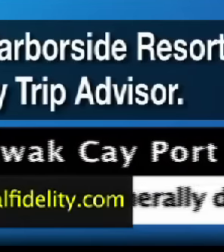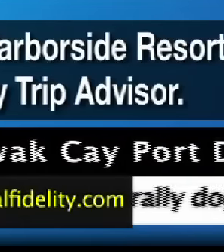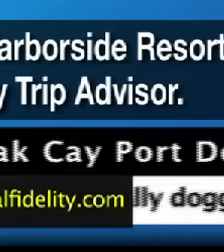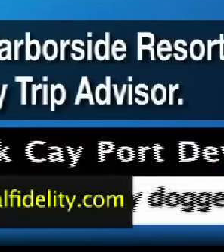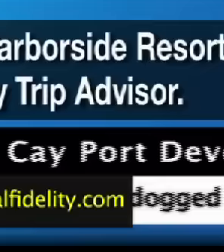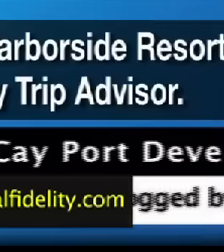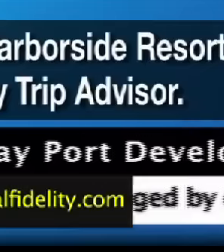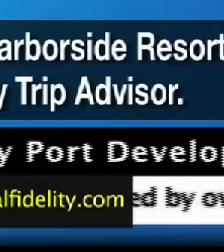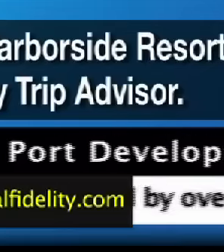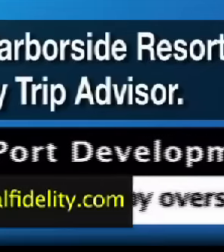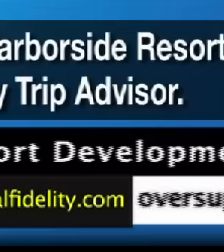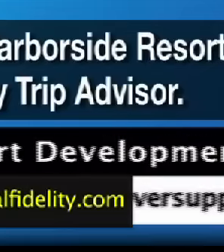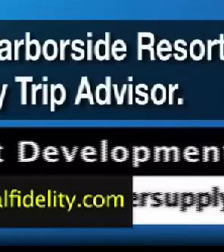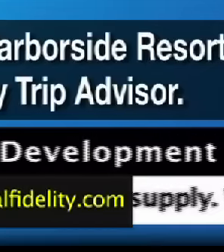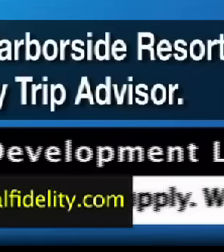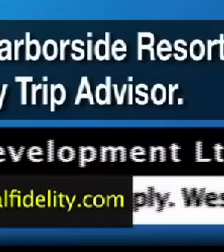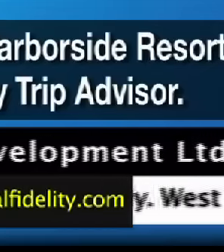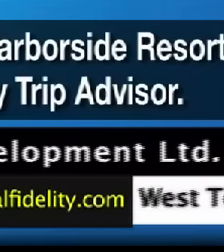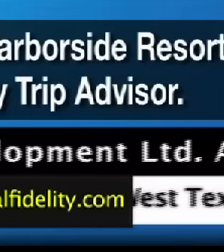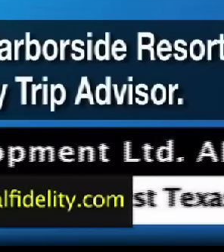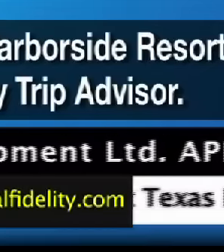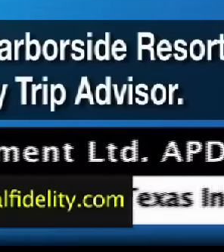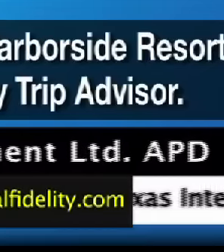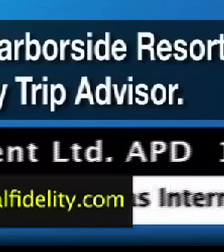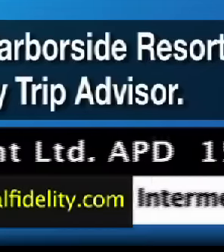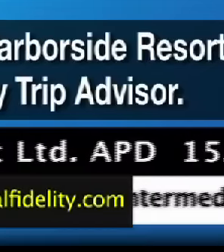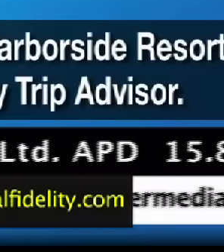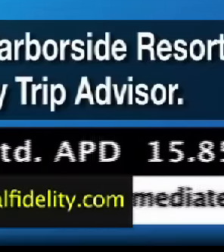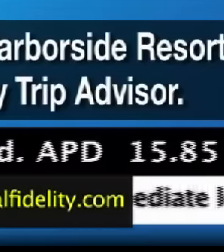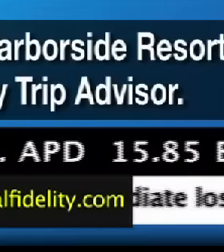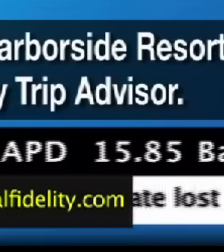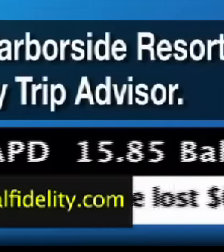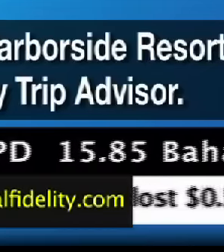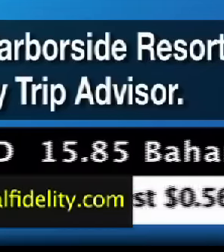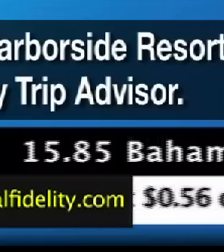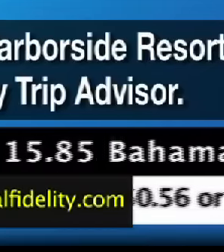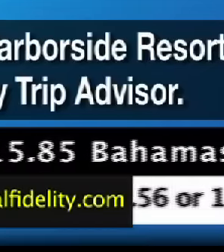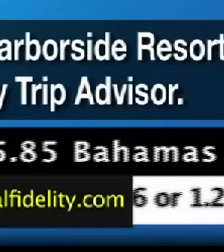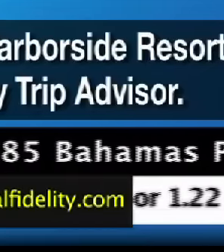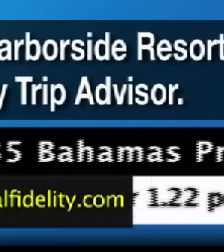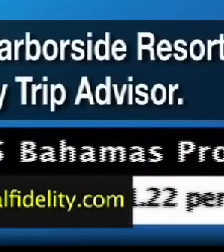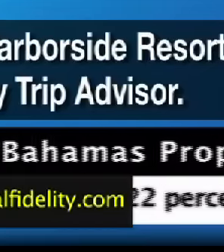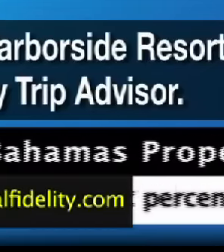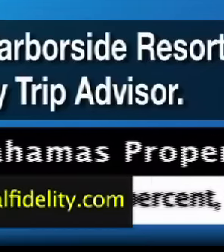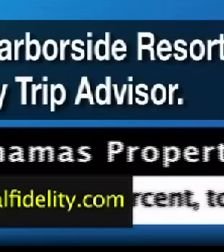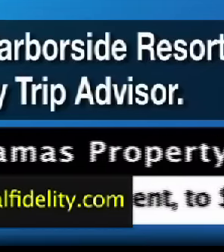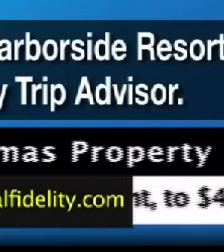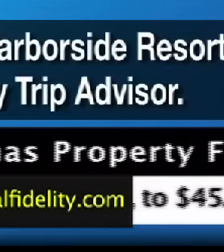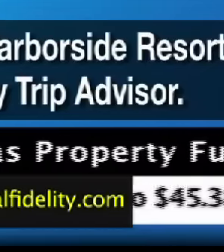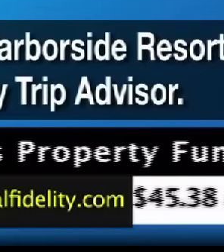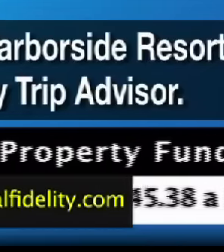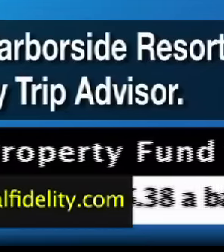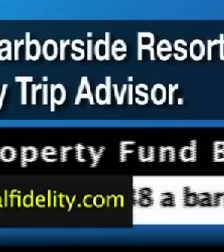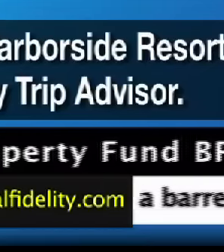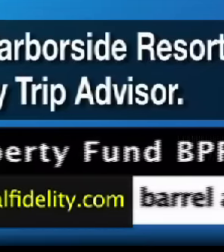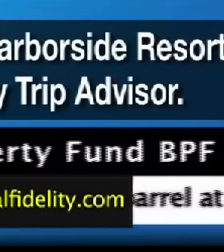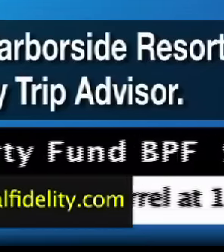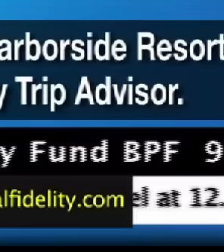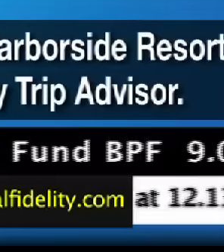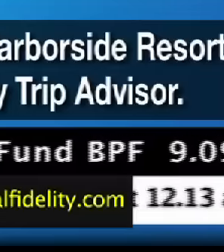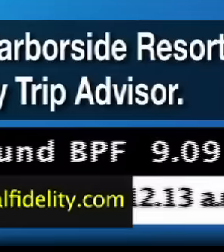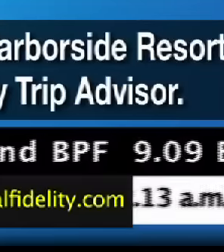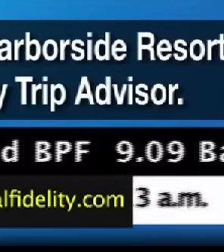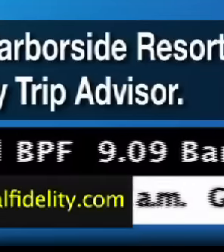employees for the accomplishment. To achieve this designation, a hotel must receive a rating of 4+ from the editorial staff and be at